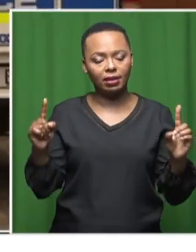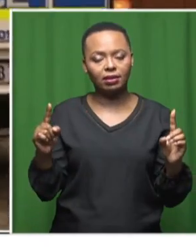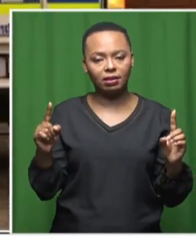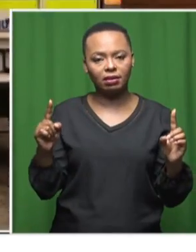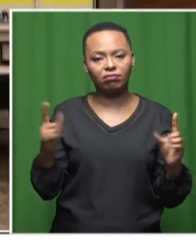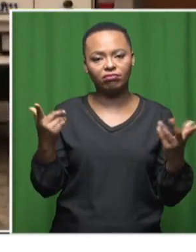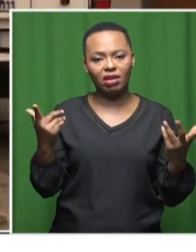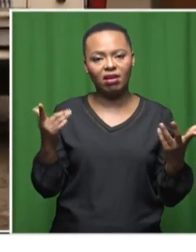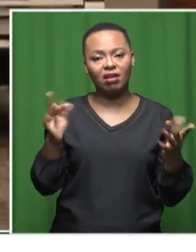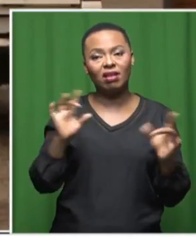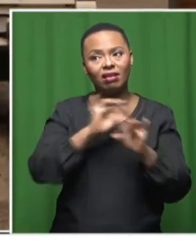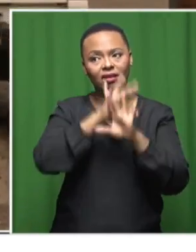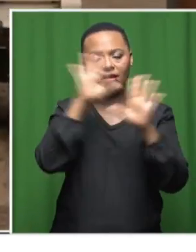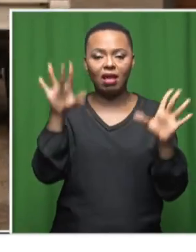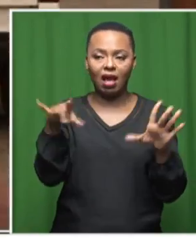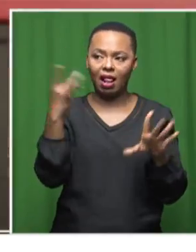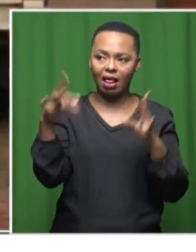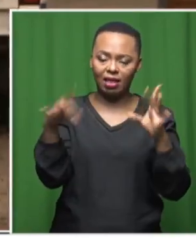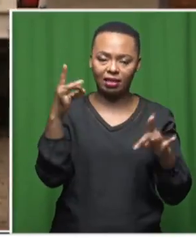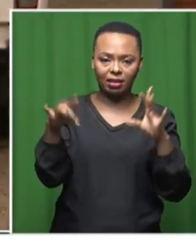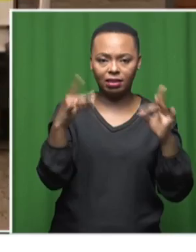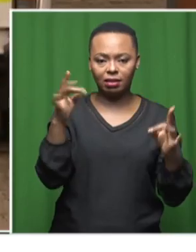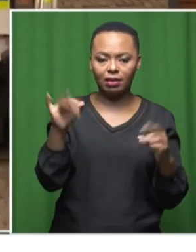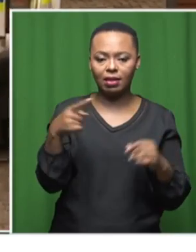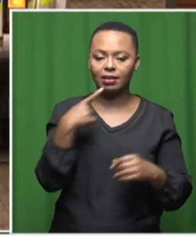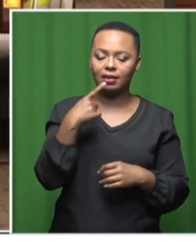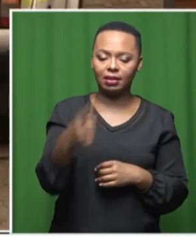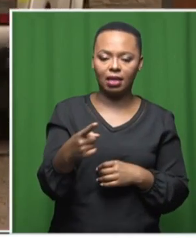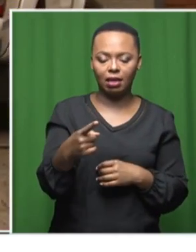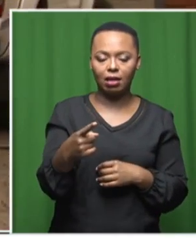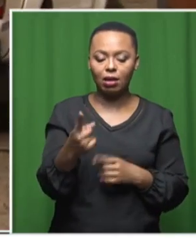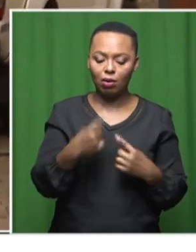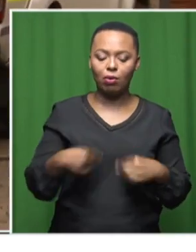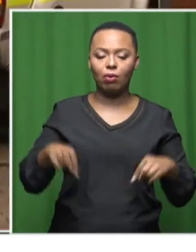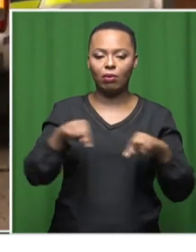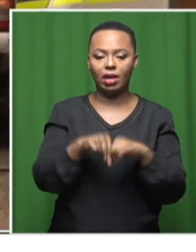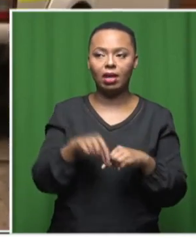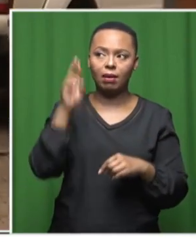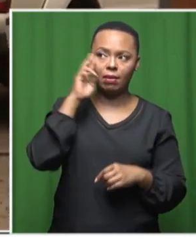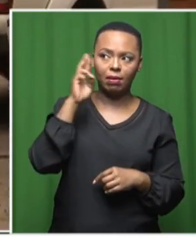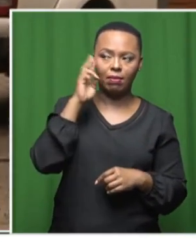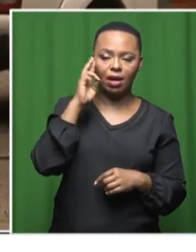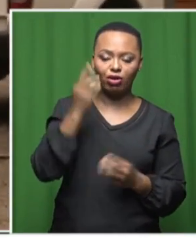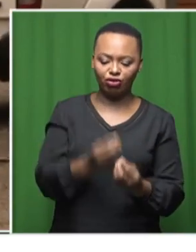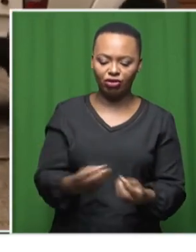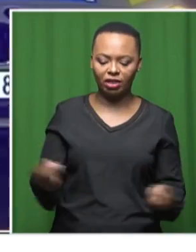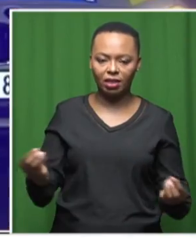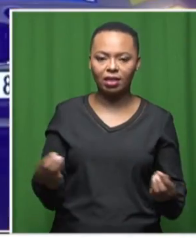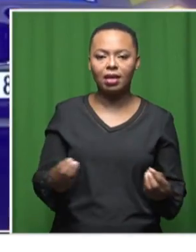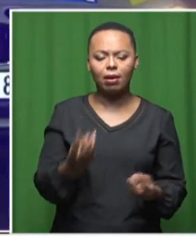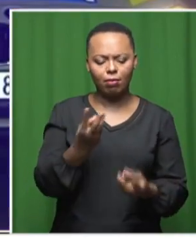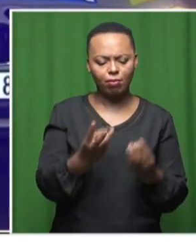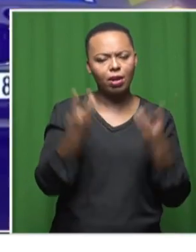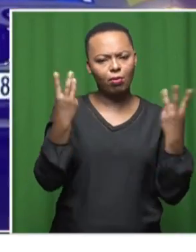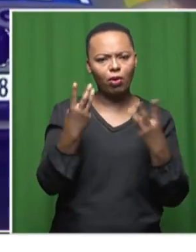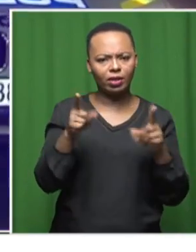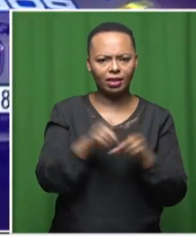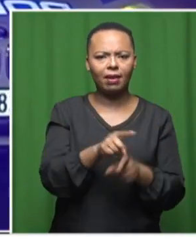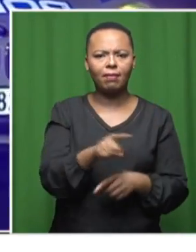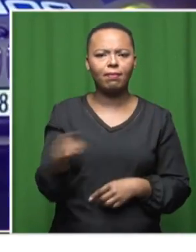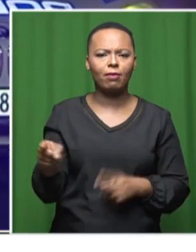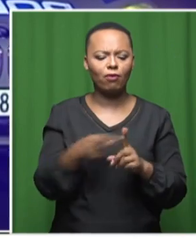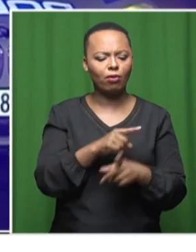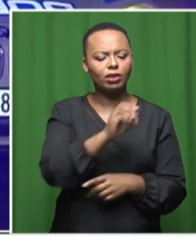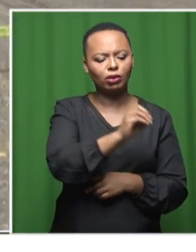analysis basis, I must say we must also remember that these children are people between 0 and